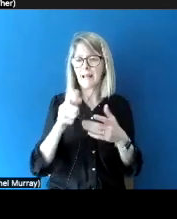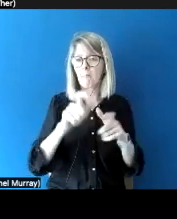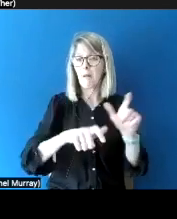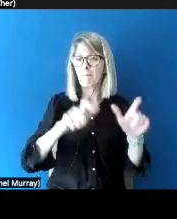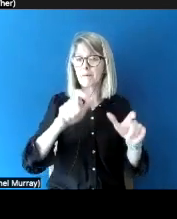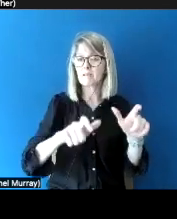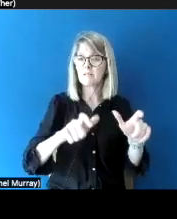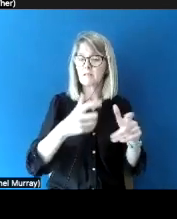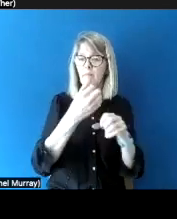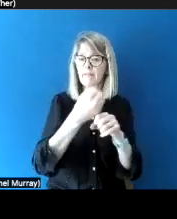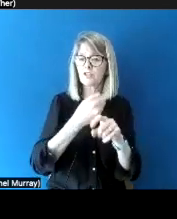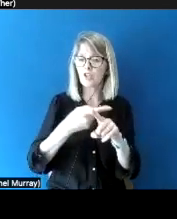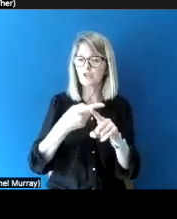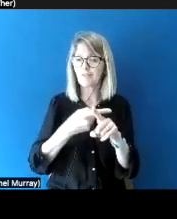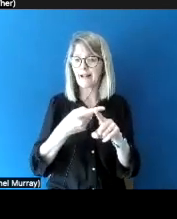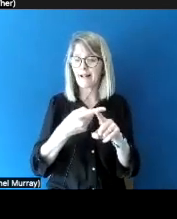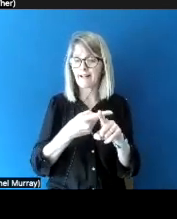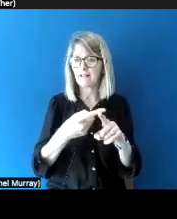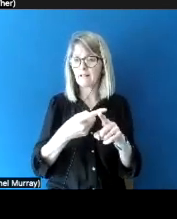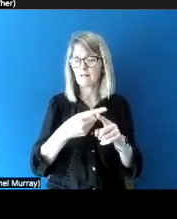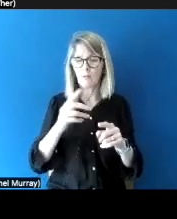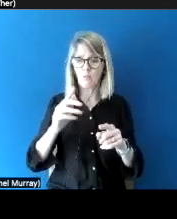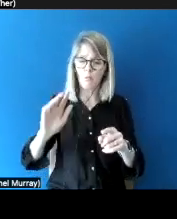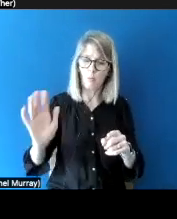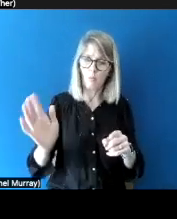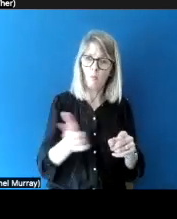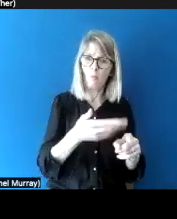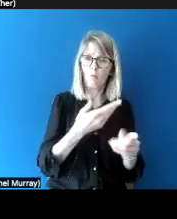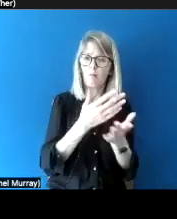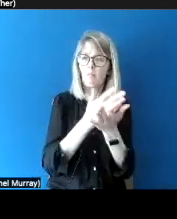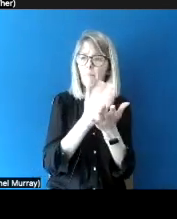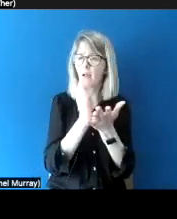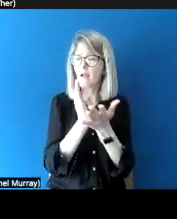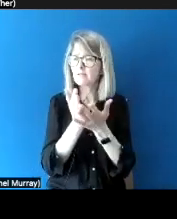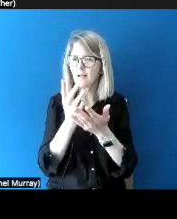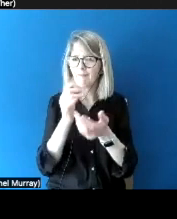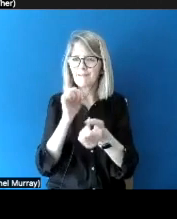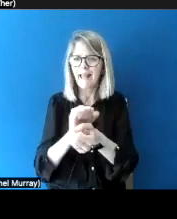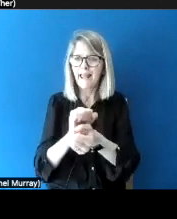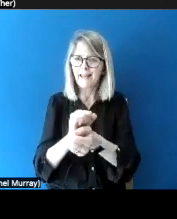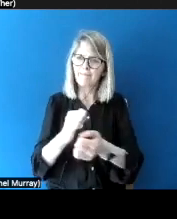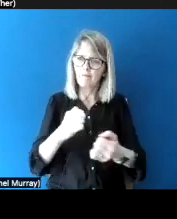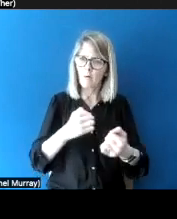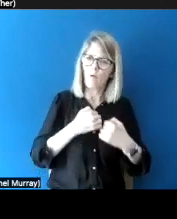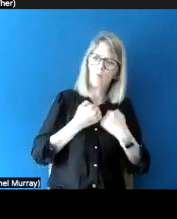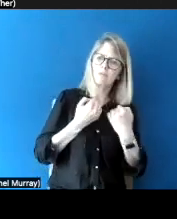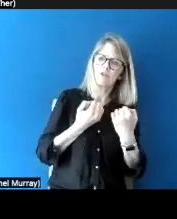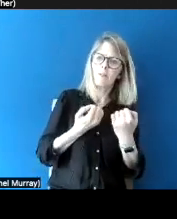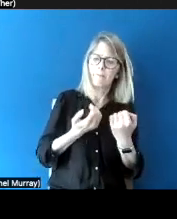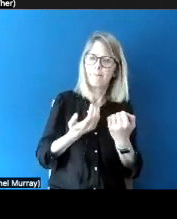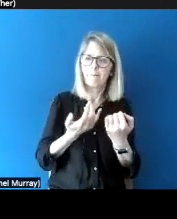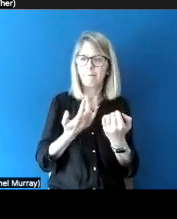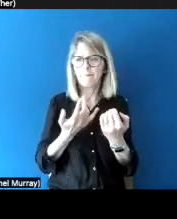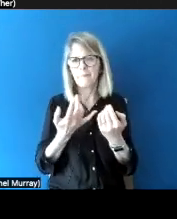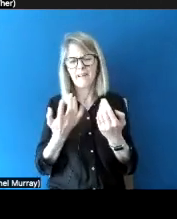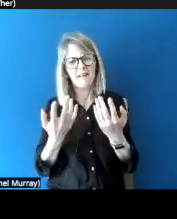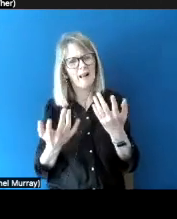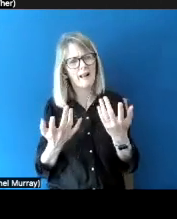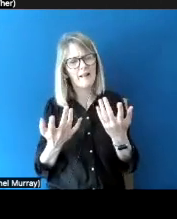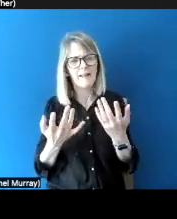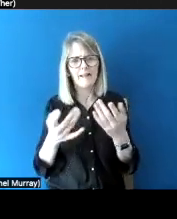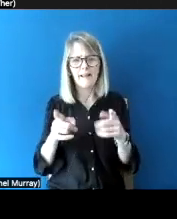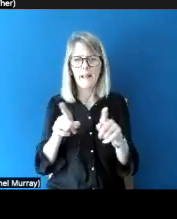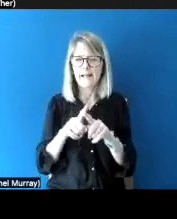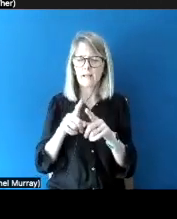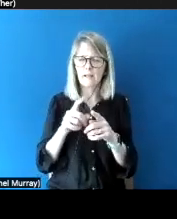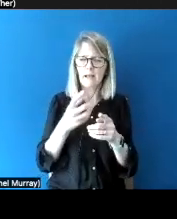England who all were part of the slave ownership. Very It's almost kind of holding shares